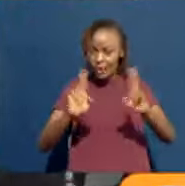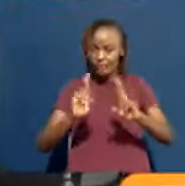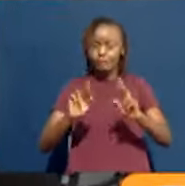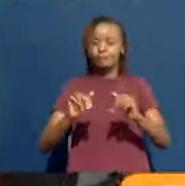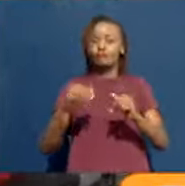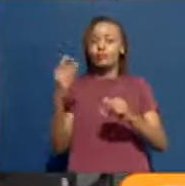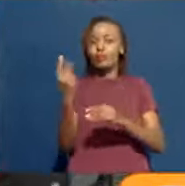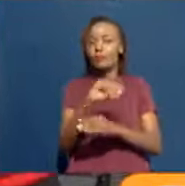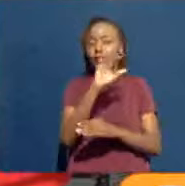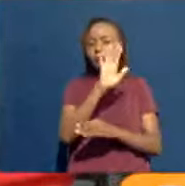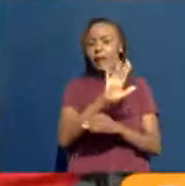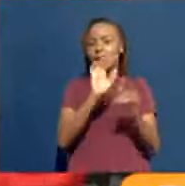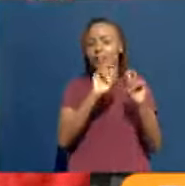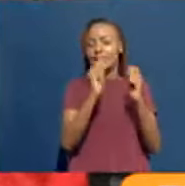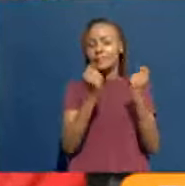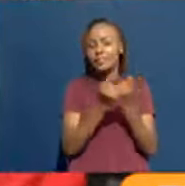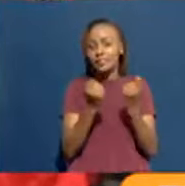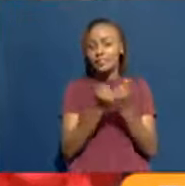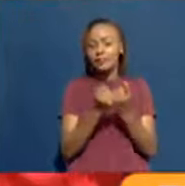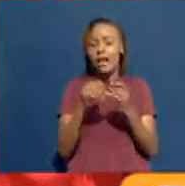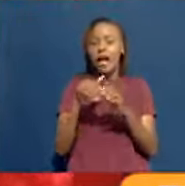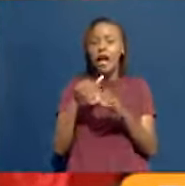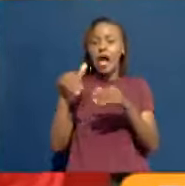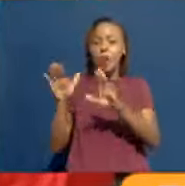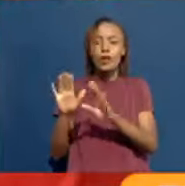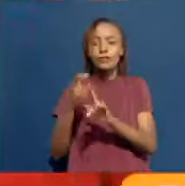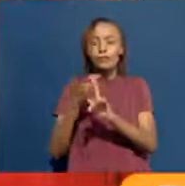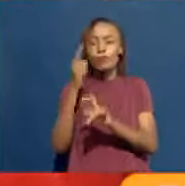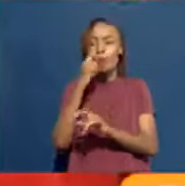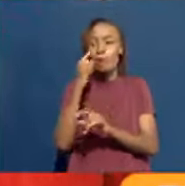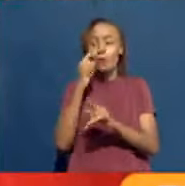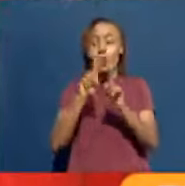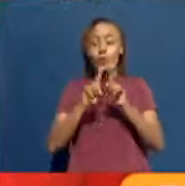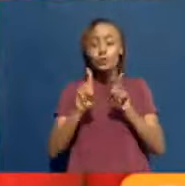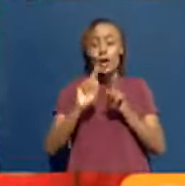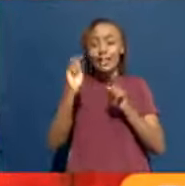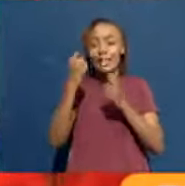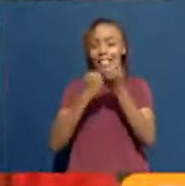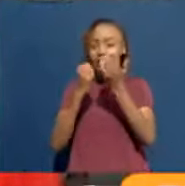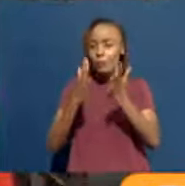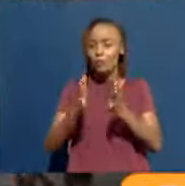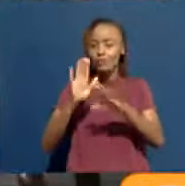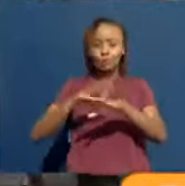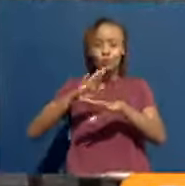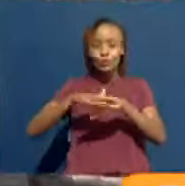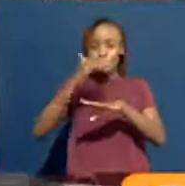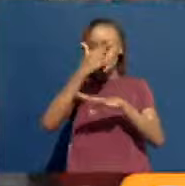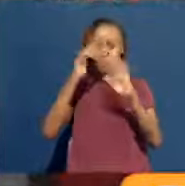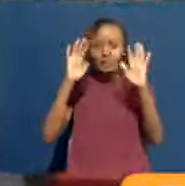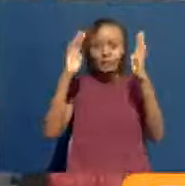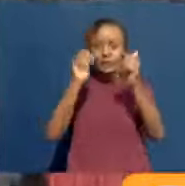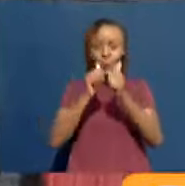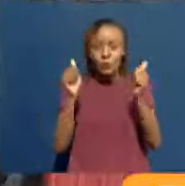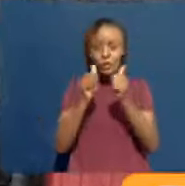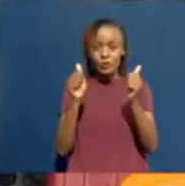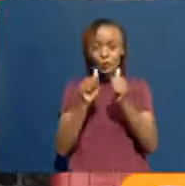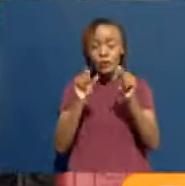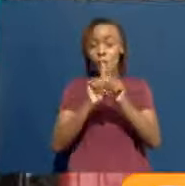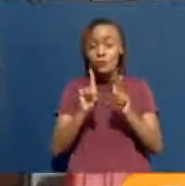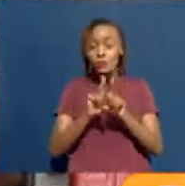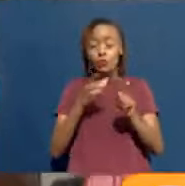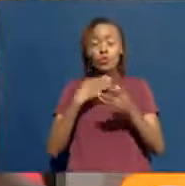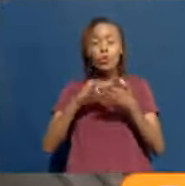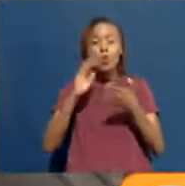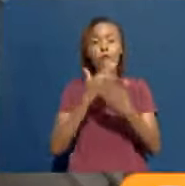from home. The Kenyans at the stadium played a big part in uplifting the team, especially in the second half. The captain wants more friendly